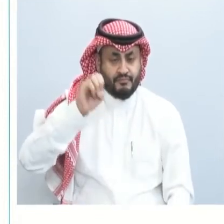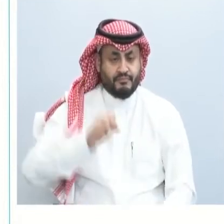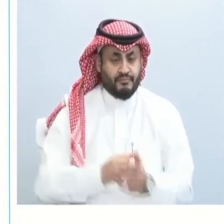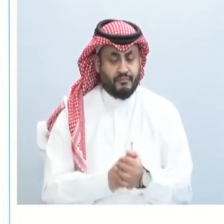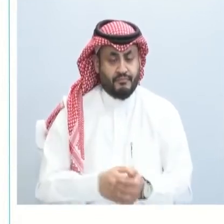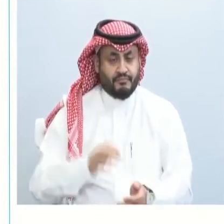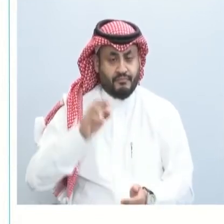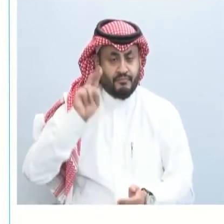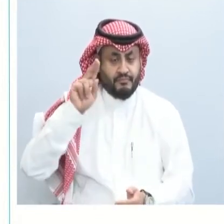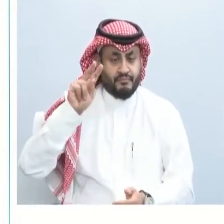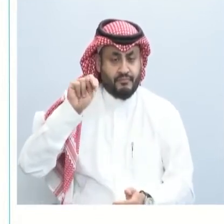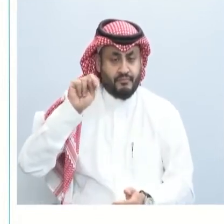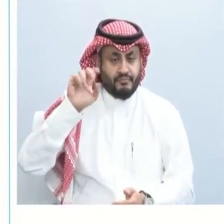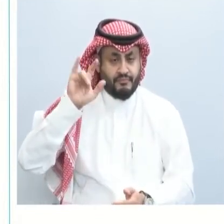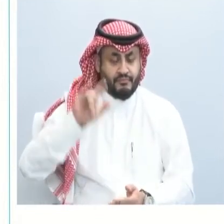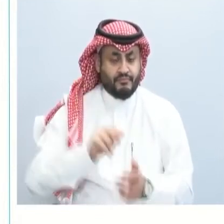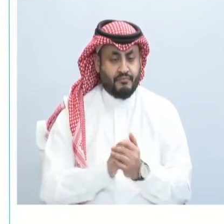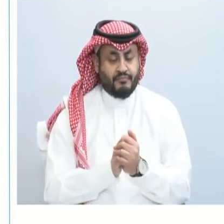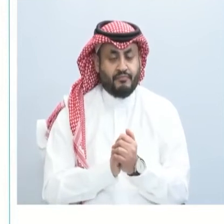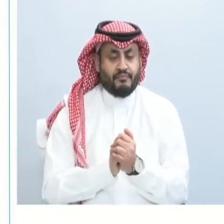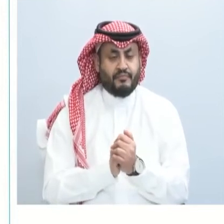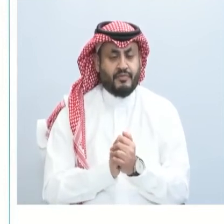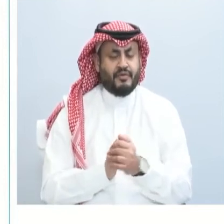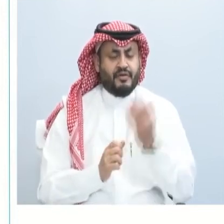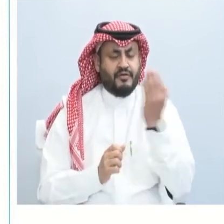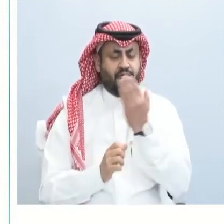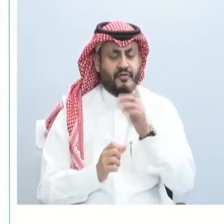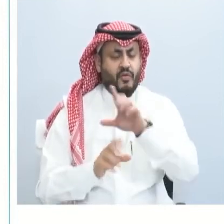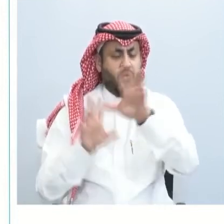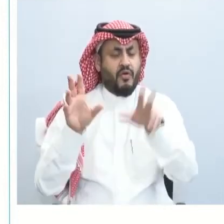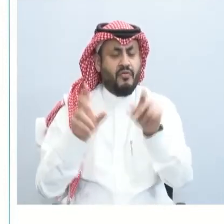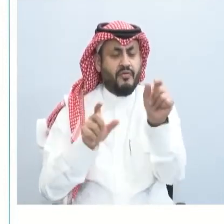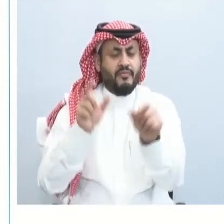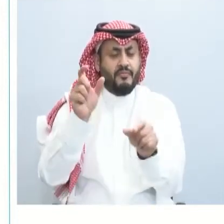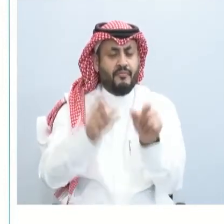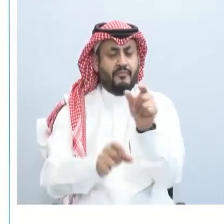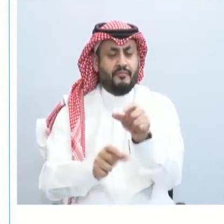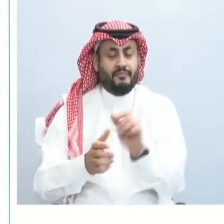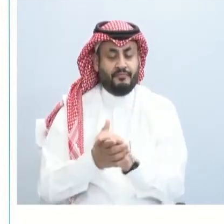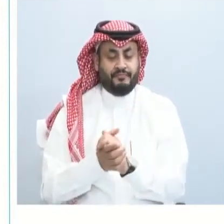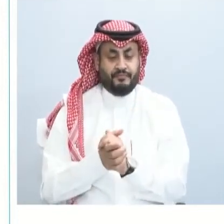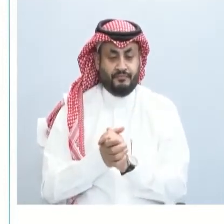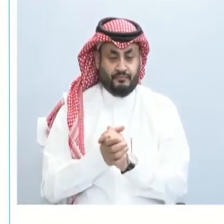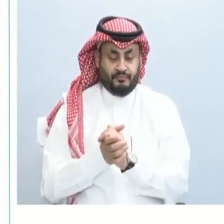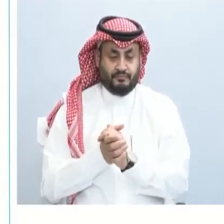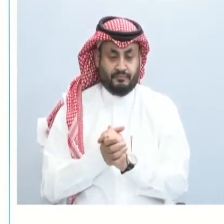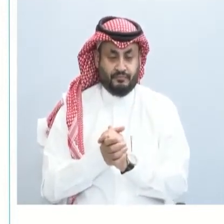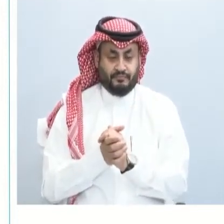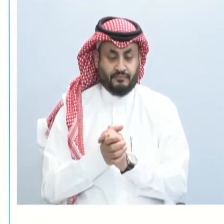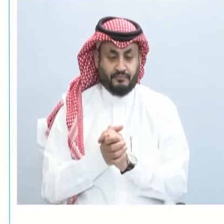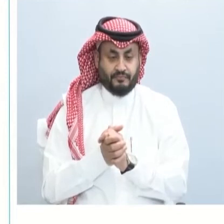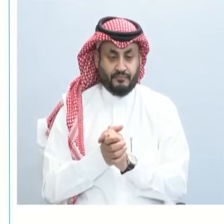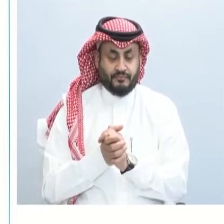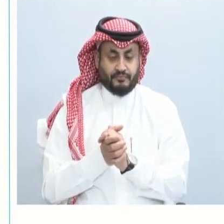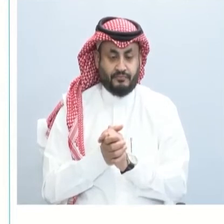is we're going to read all the sentences and then we're going to decide which word we should use to complete